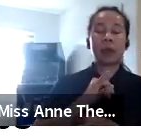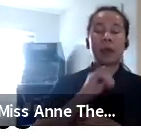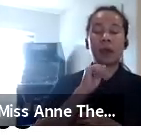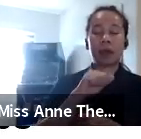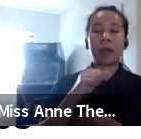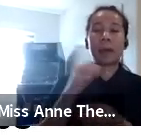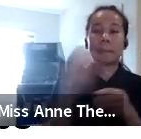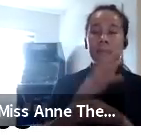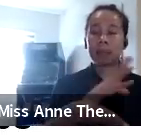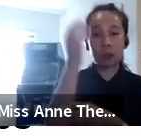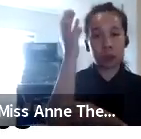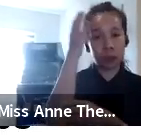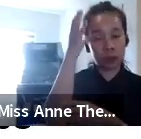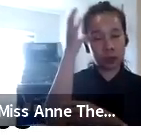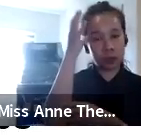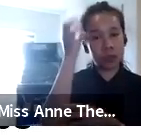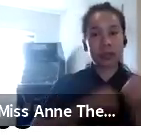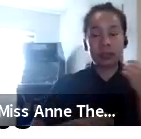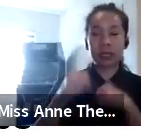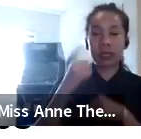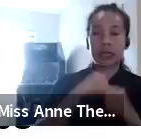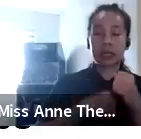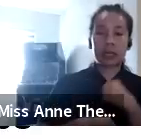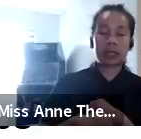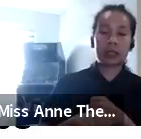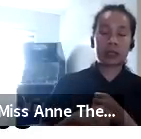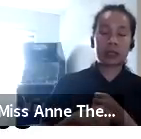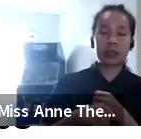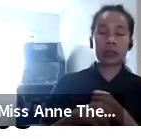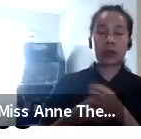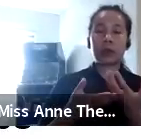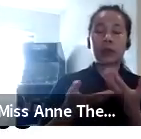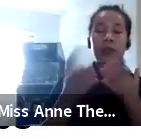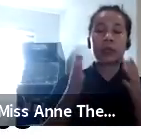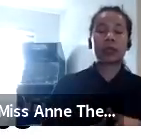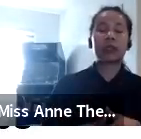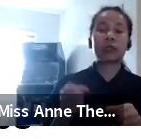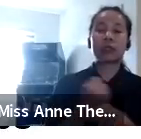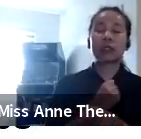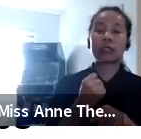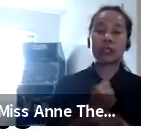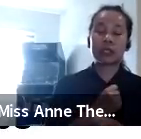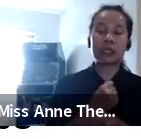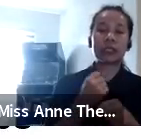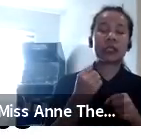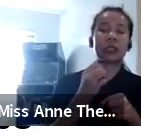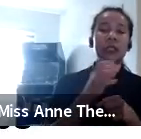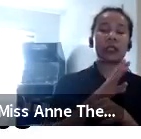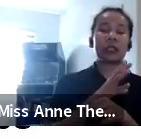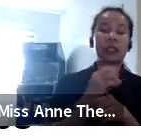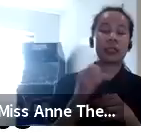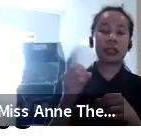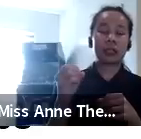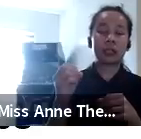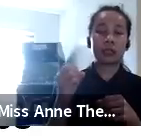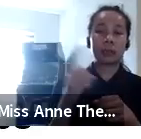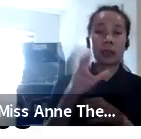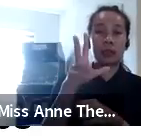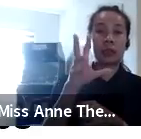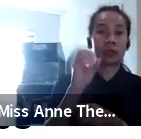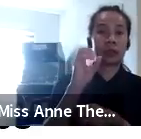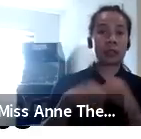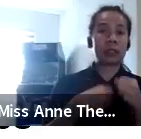computer science coordinator for quite some time, as statisticians and others. But this is actually my 30 years